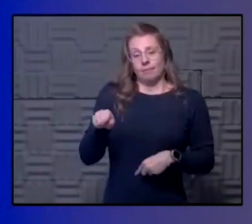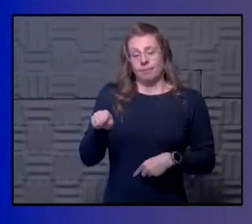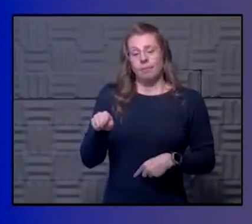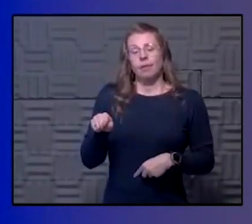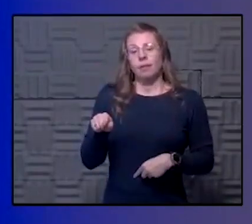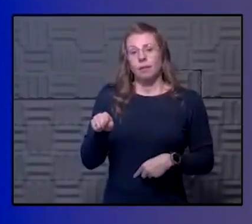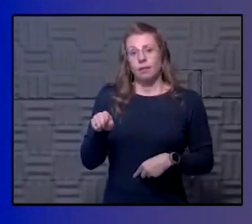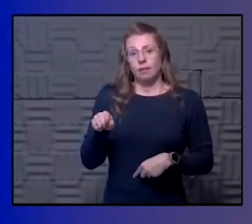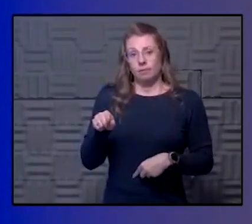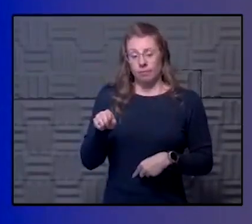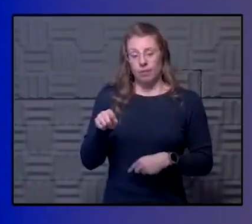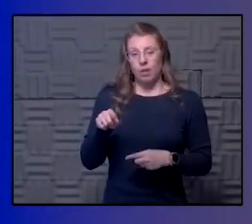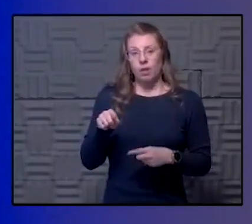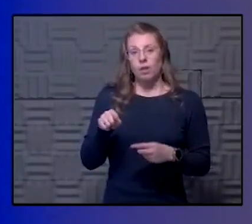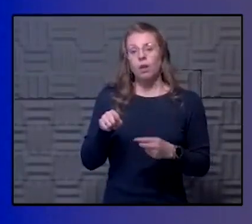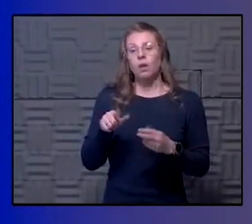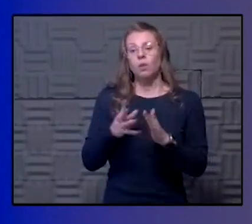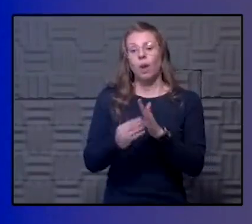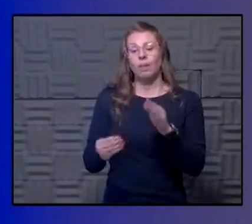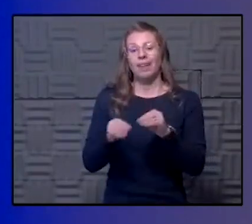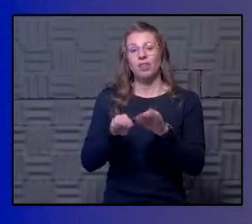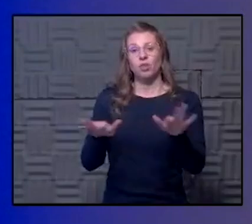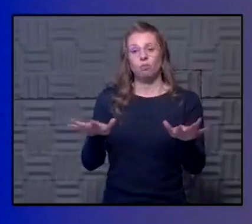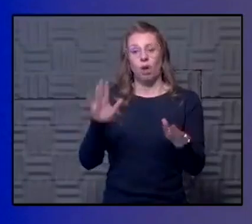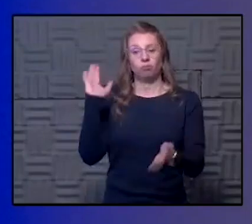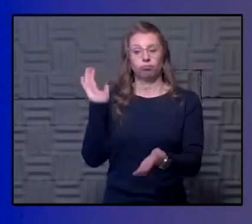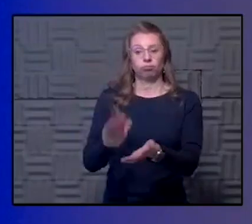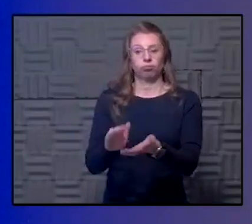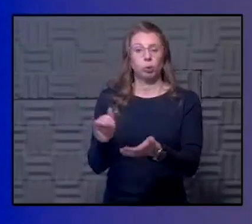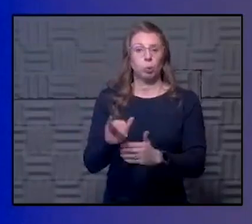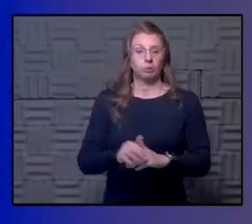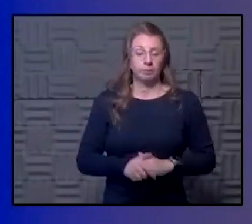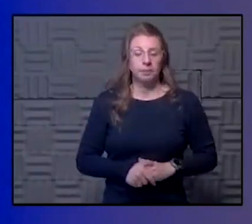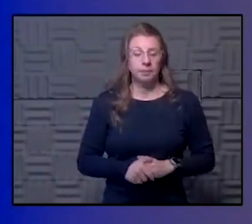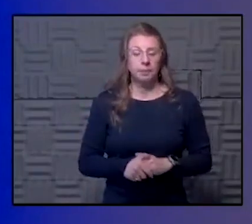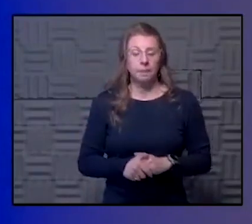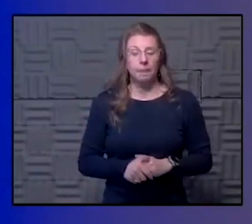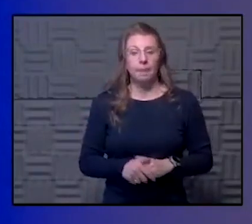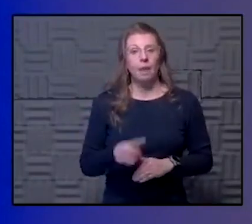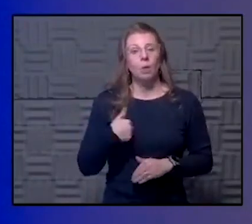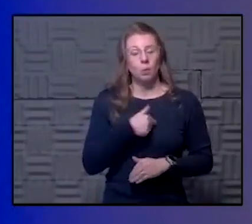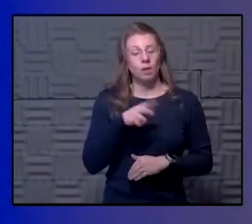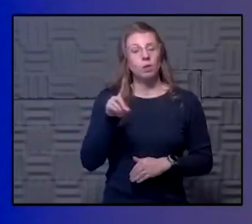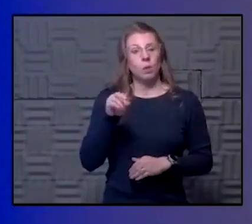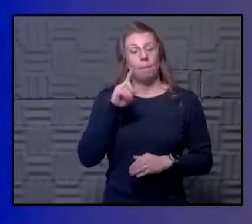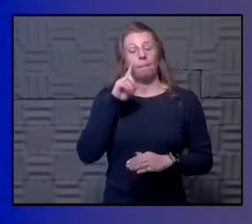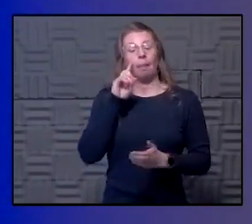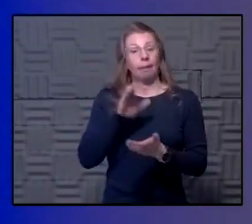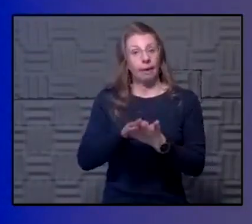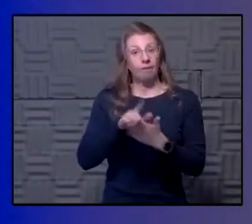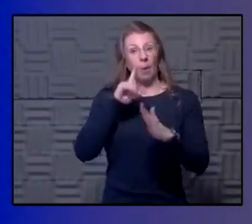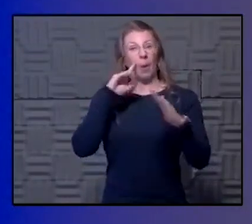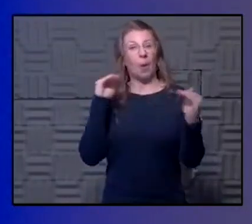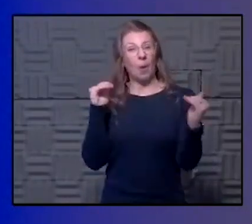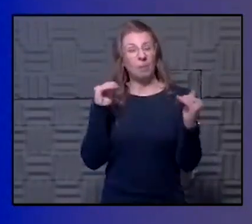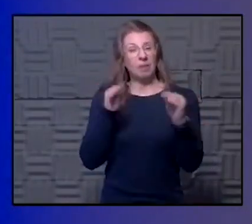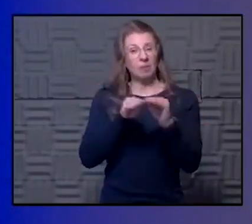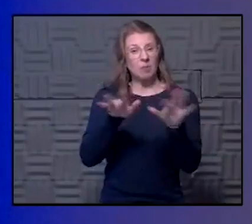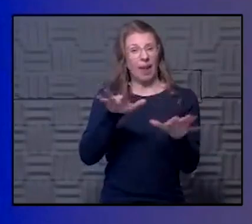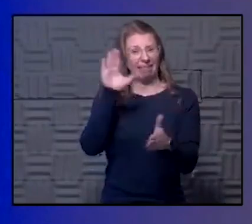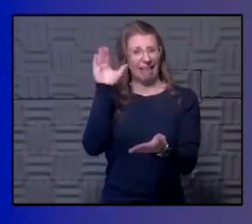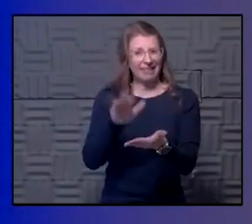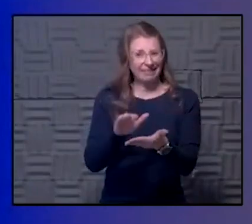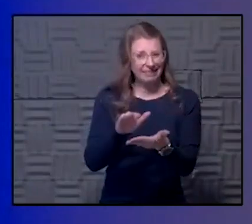reduced replication spread as well. So, you know, we do believe and hope that you can spread it